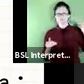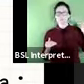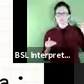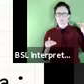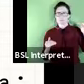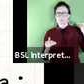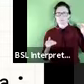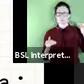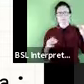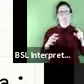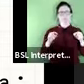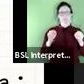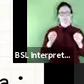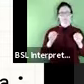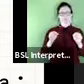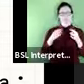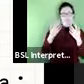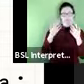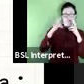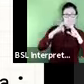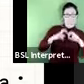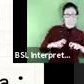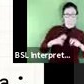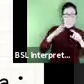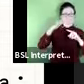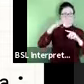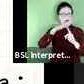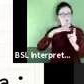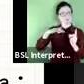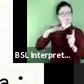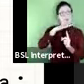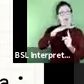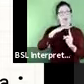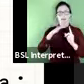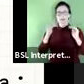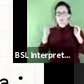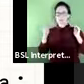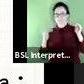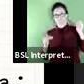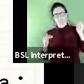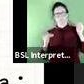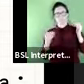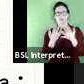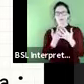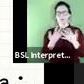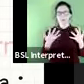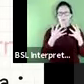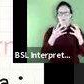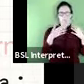a society with high inequality and wealthization.